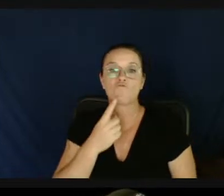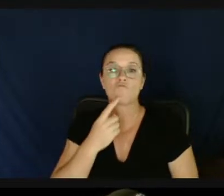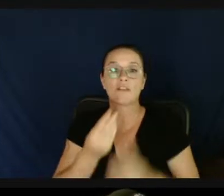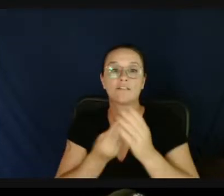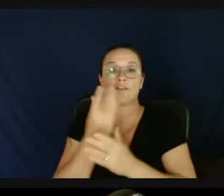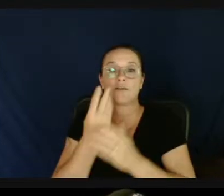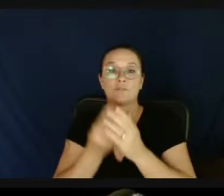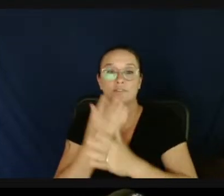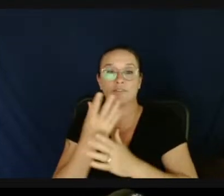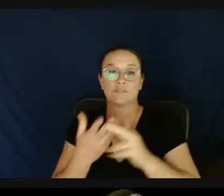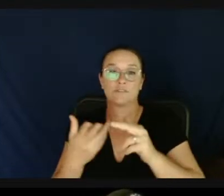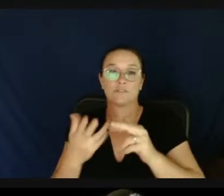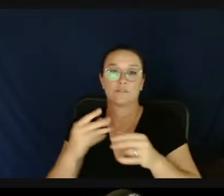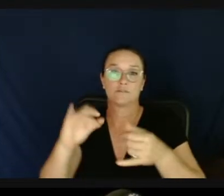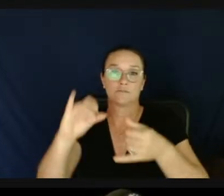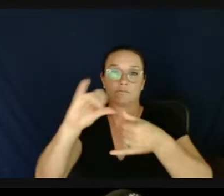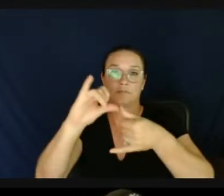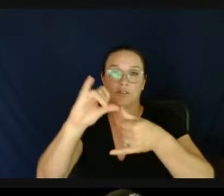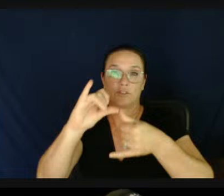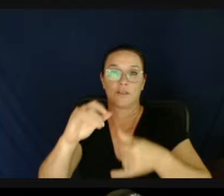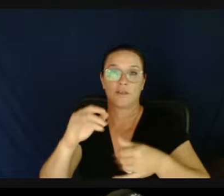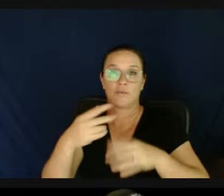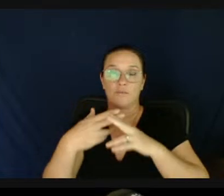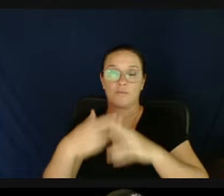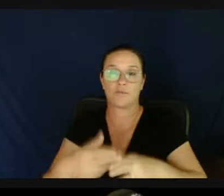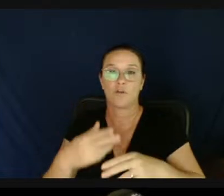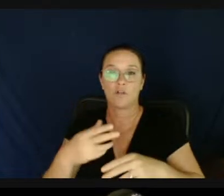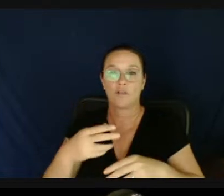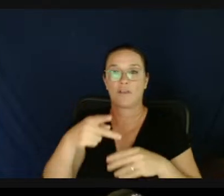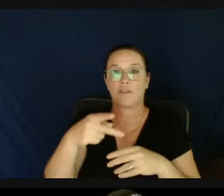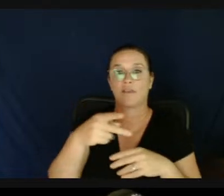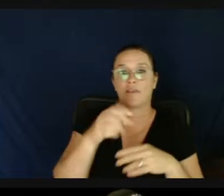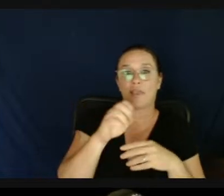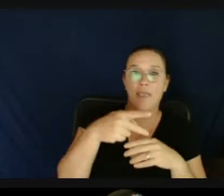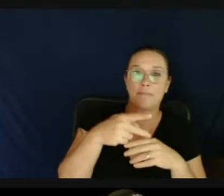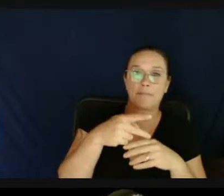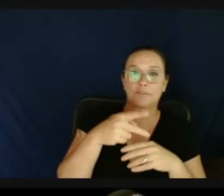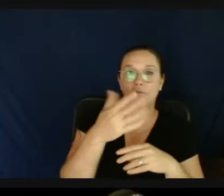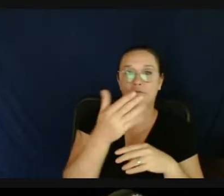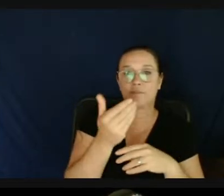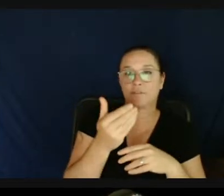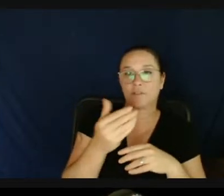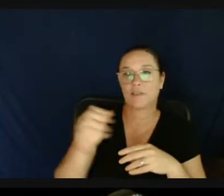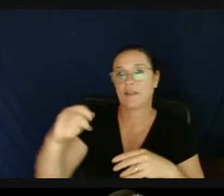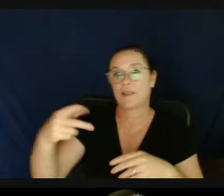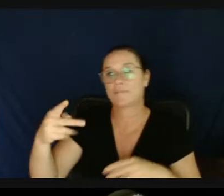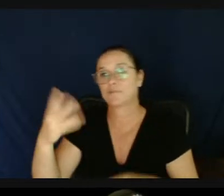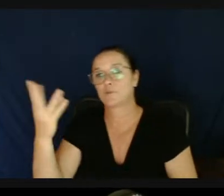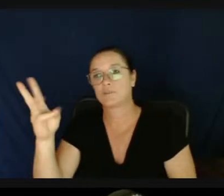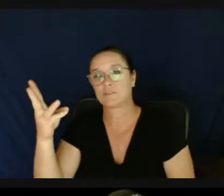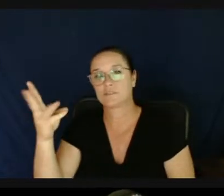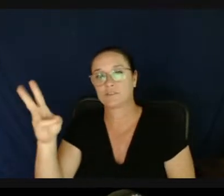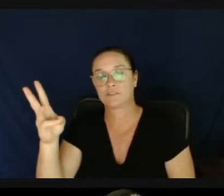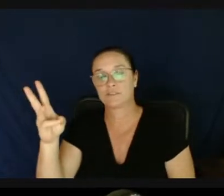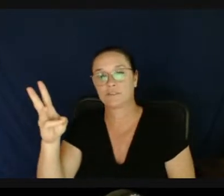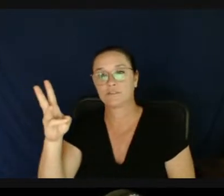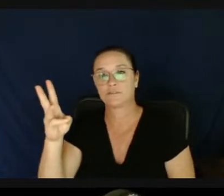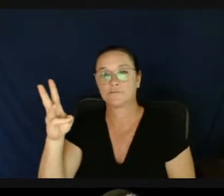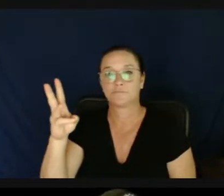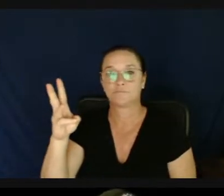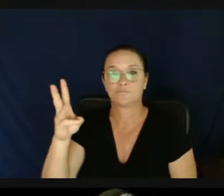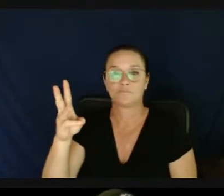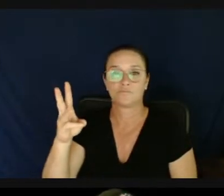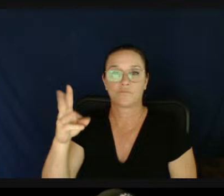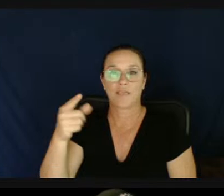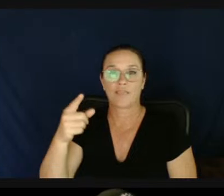in meters. They were calling it phase, episode 15 and episode 16 here. Right, there's all the different plots. This